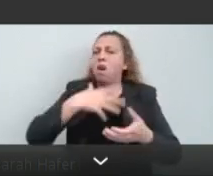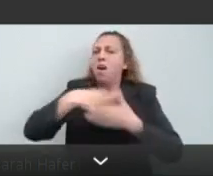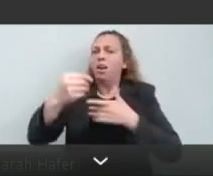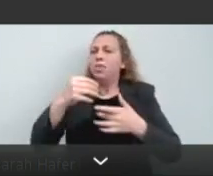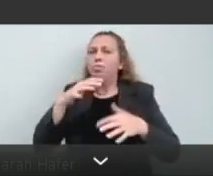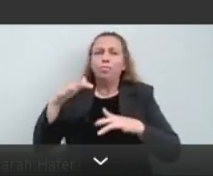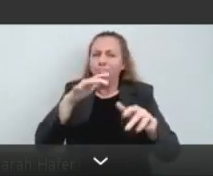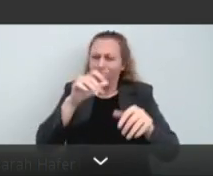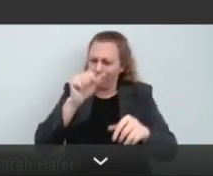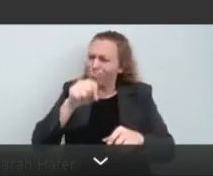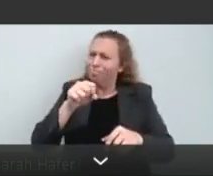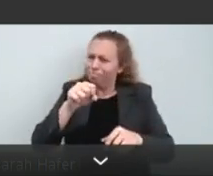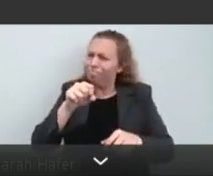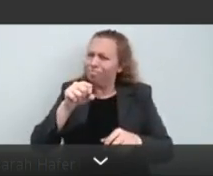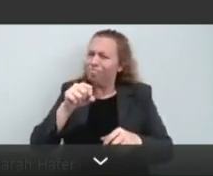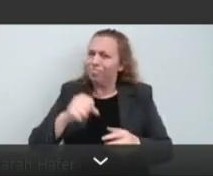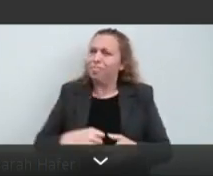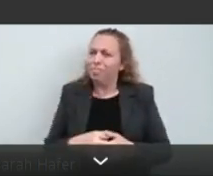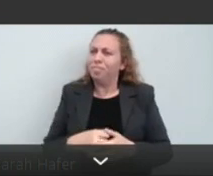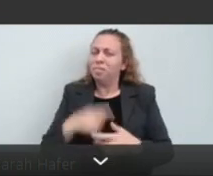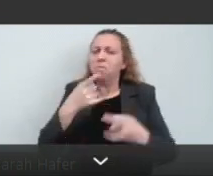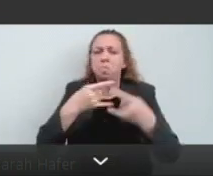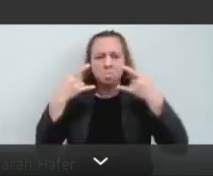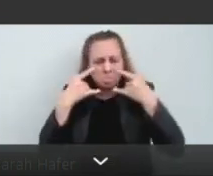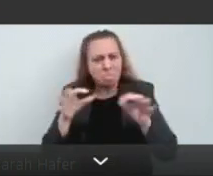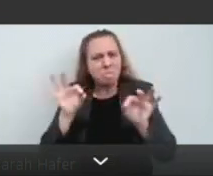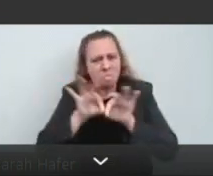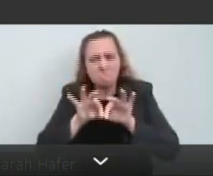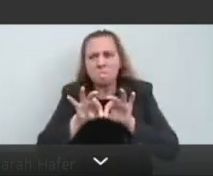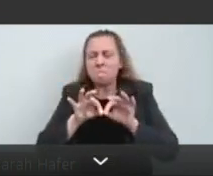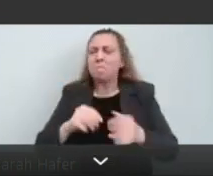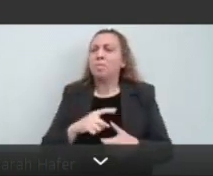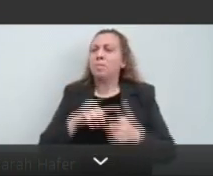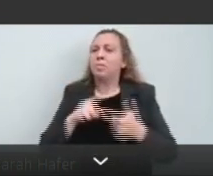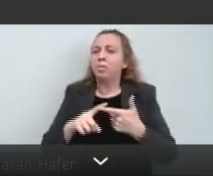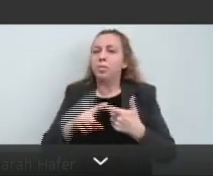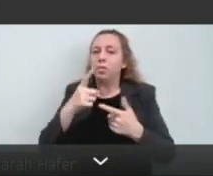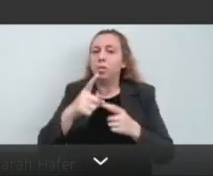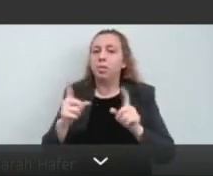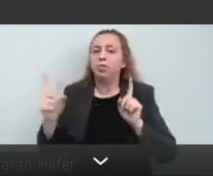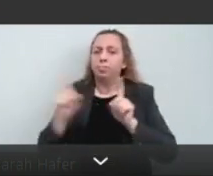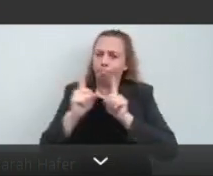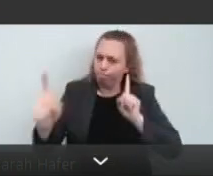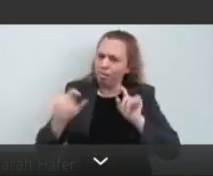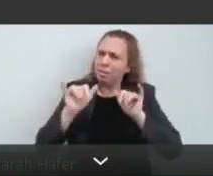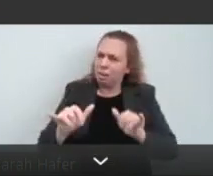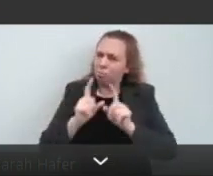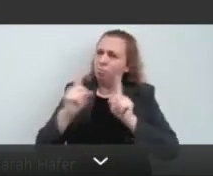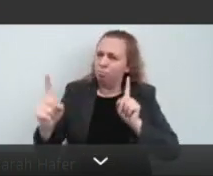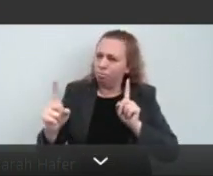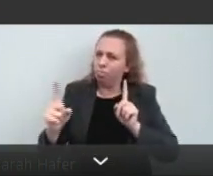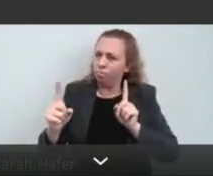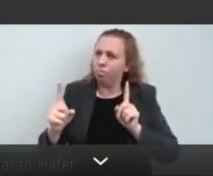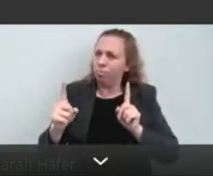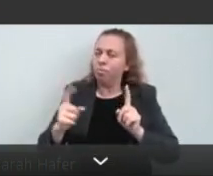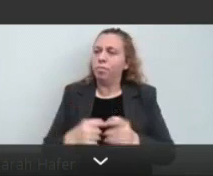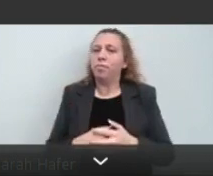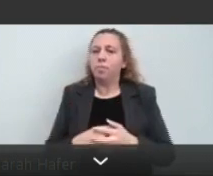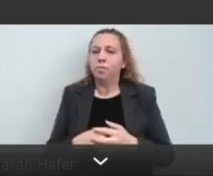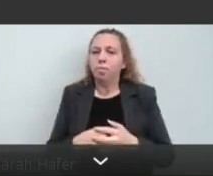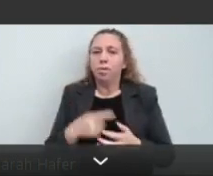reliably maintain at least 6 feet of distance. That protects other people from droplets that you may have in your nose and throat and